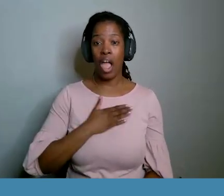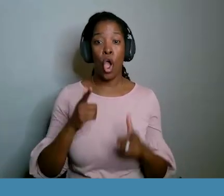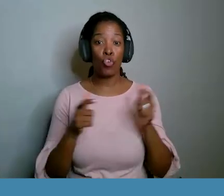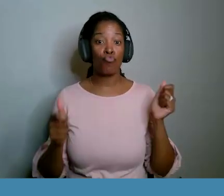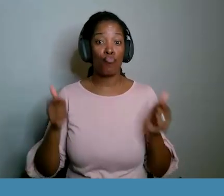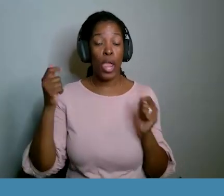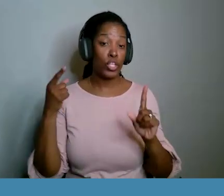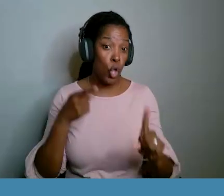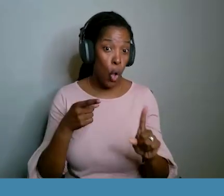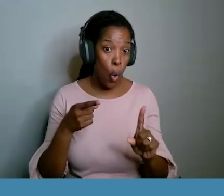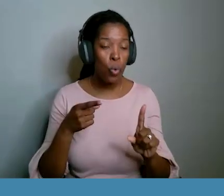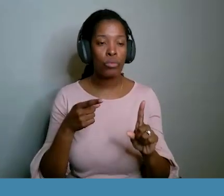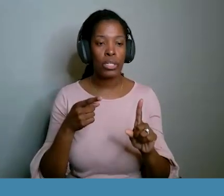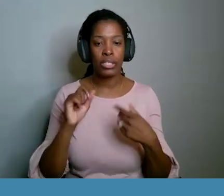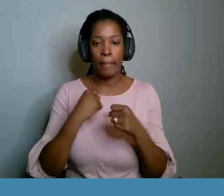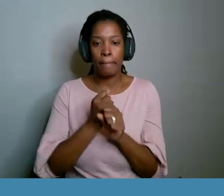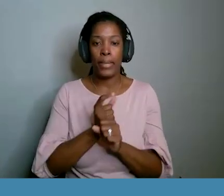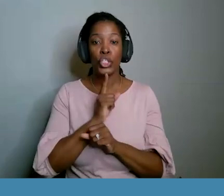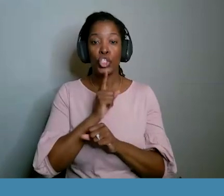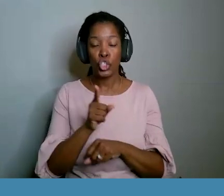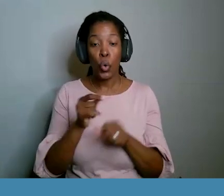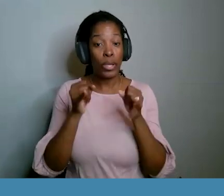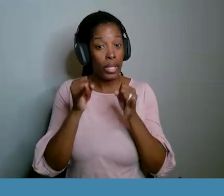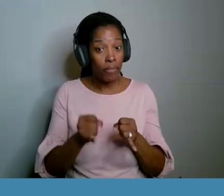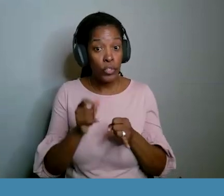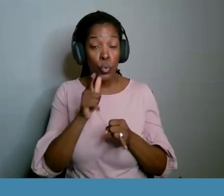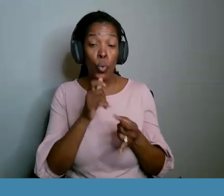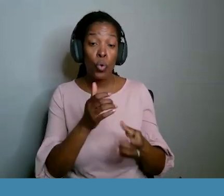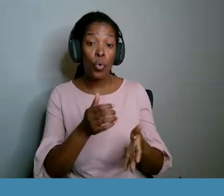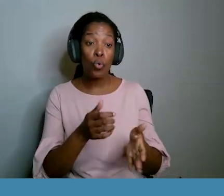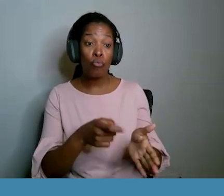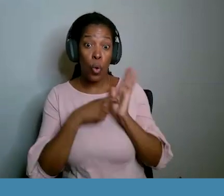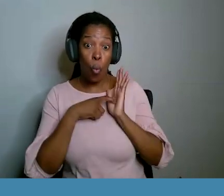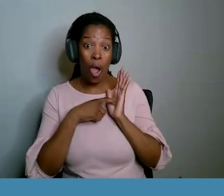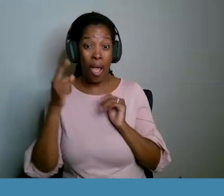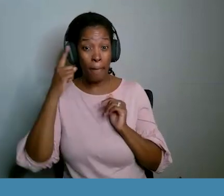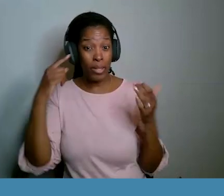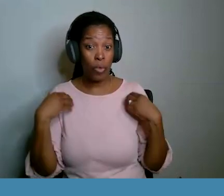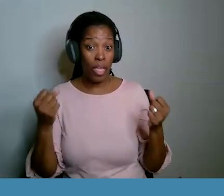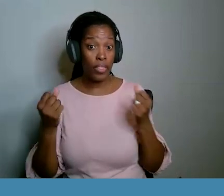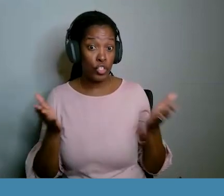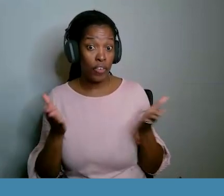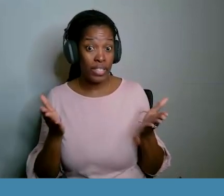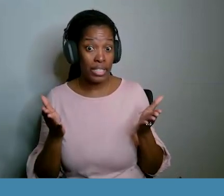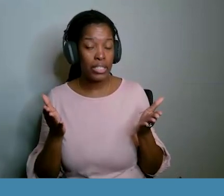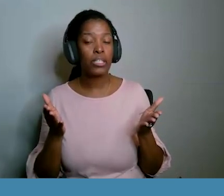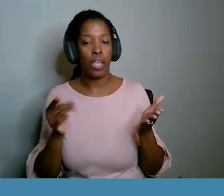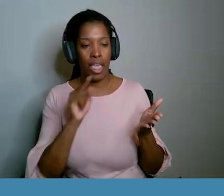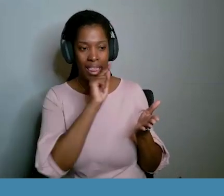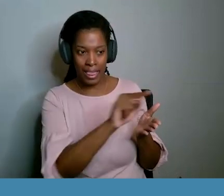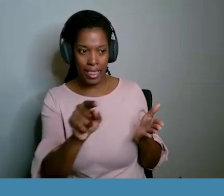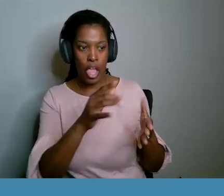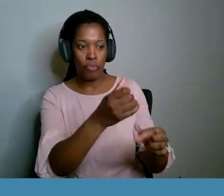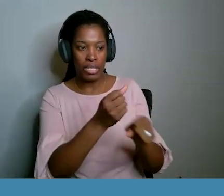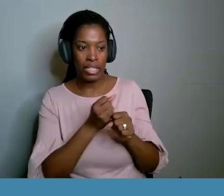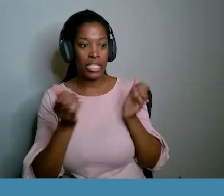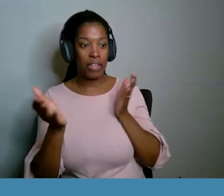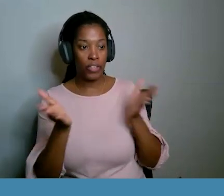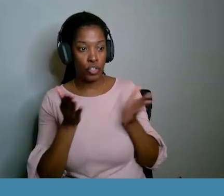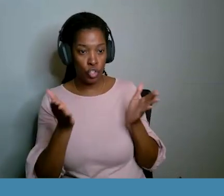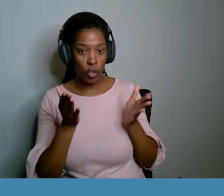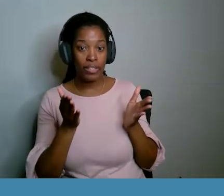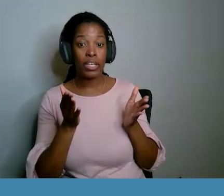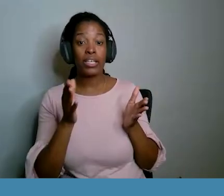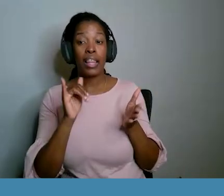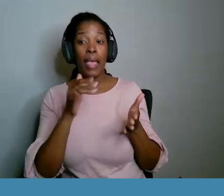and missions is to really make sure that individuals that require mental health services, that they receive the services that best meet